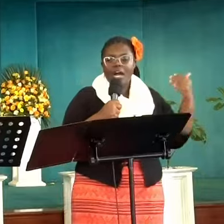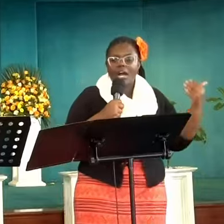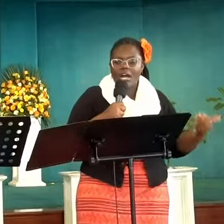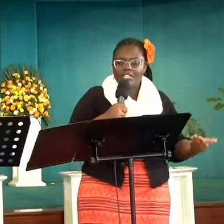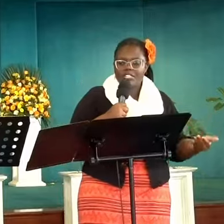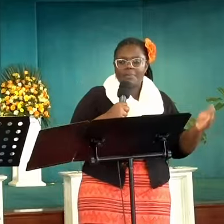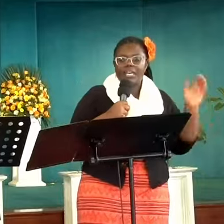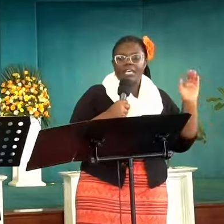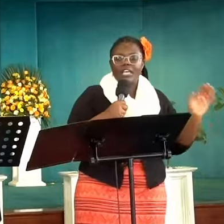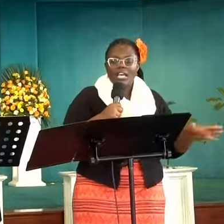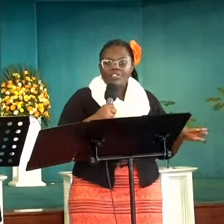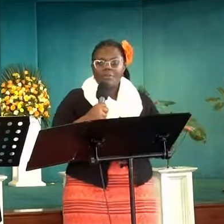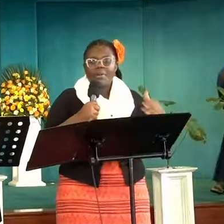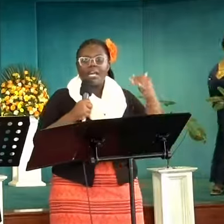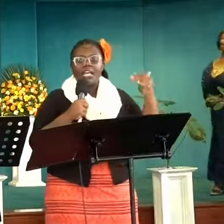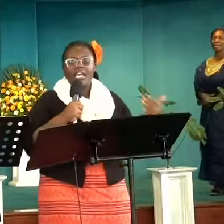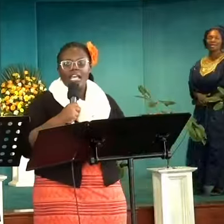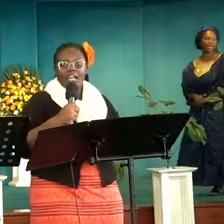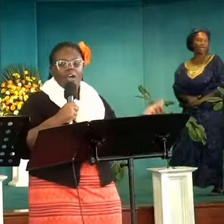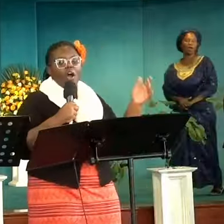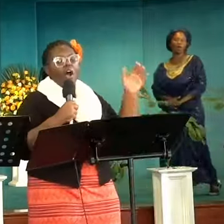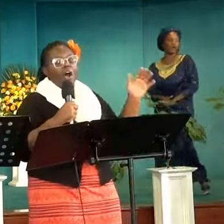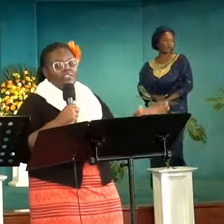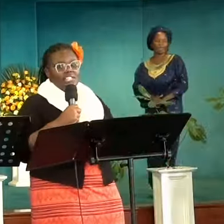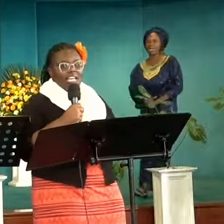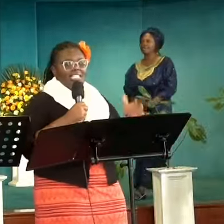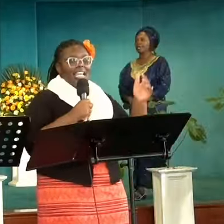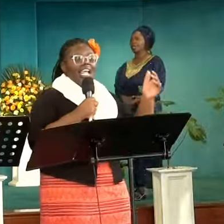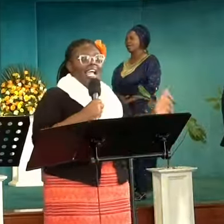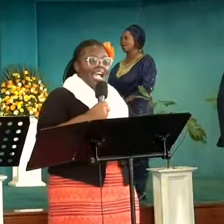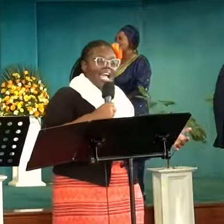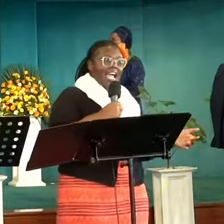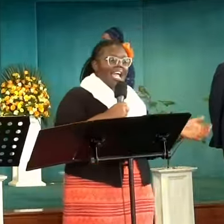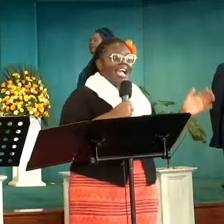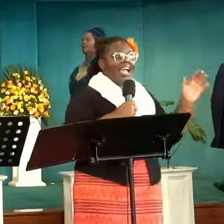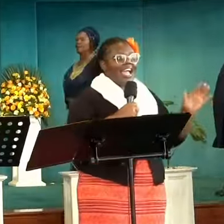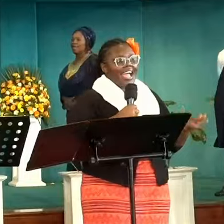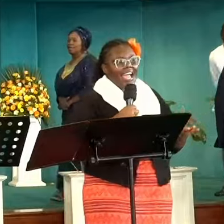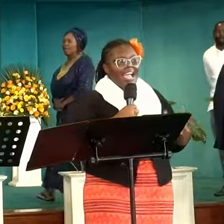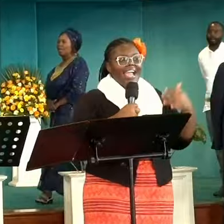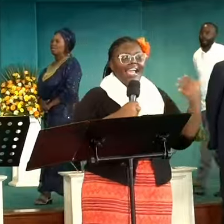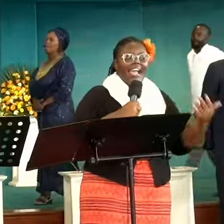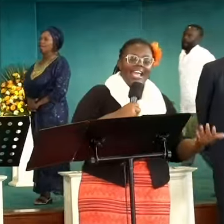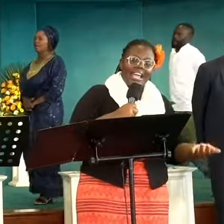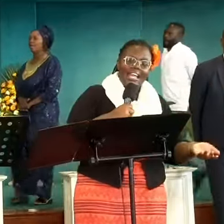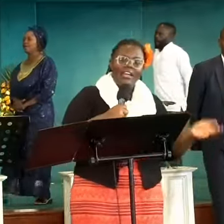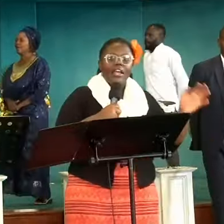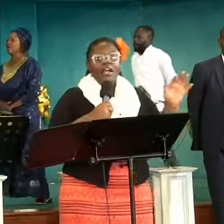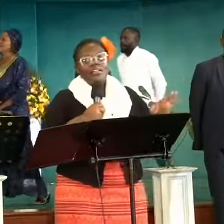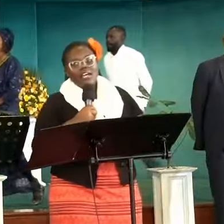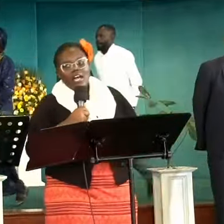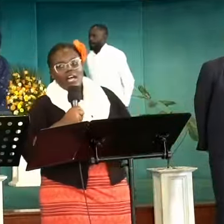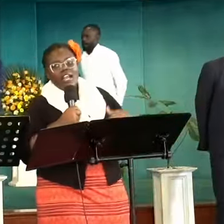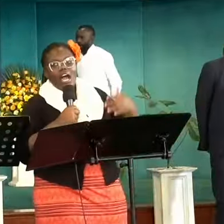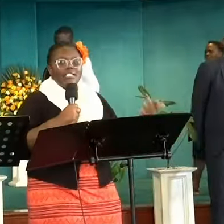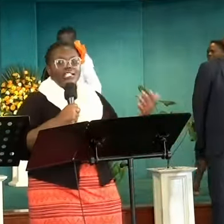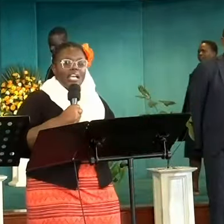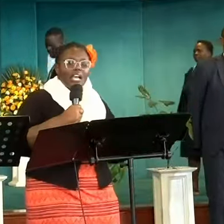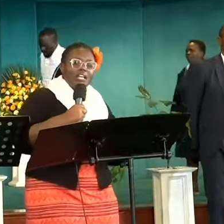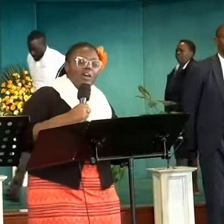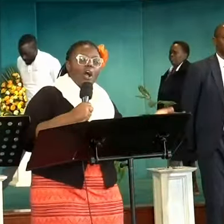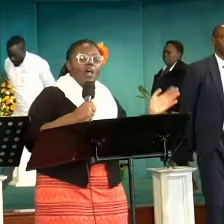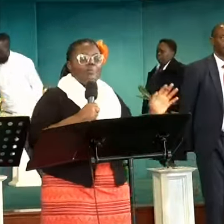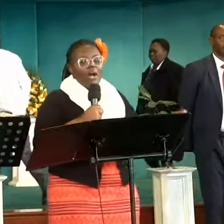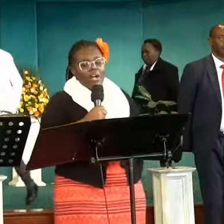it must be. If we get 20, we get good screen, the better. The night is almost gone. The